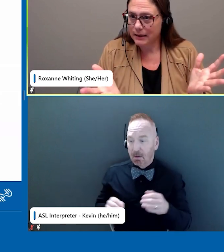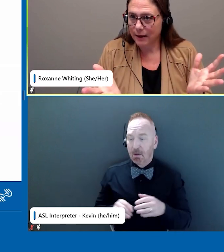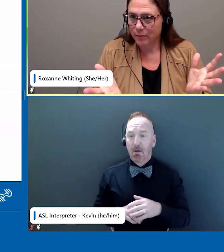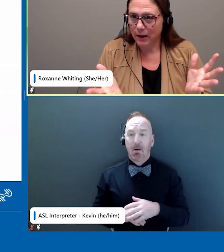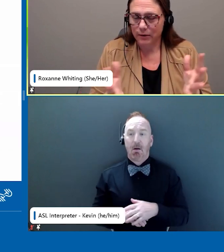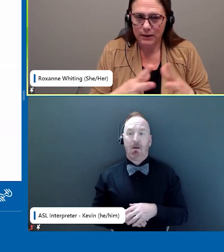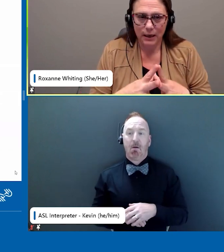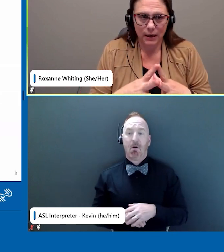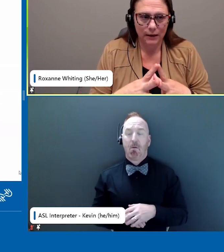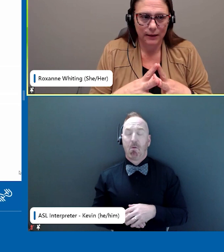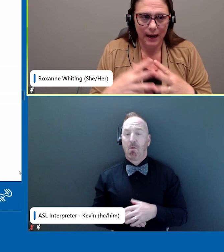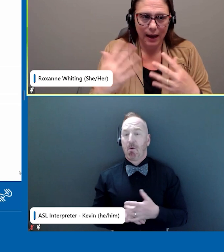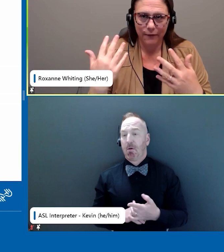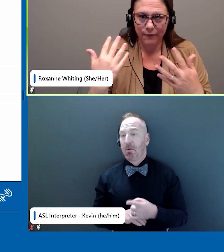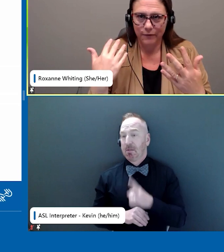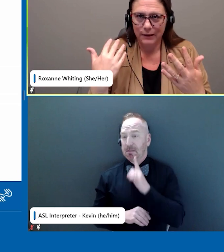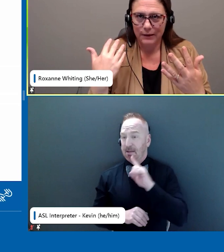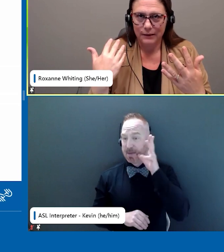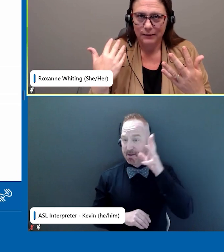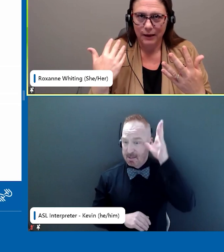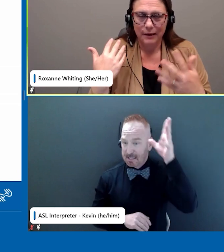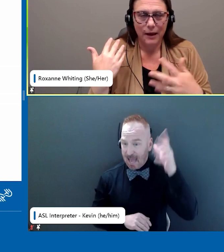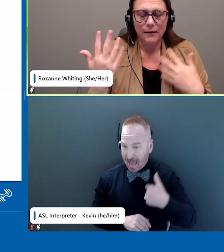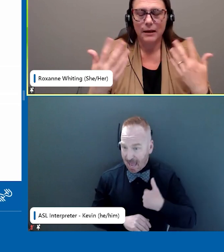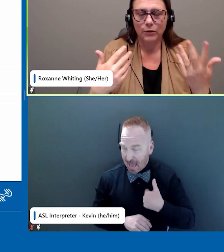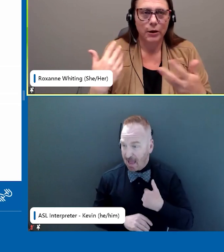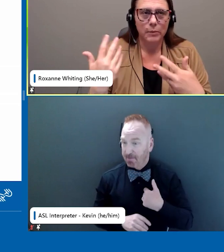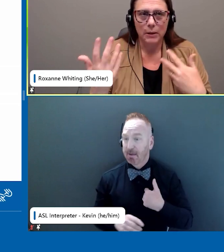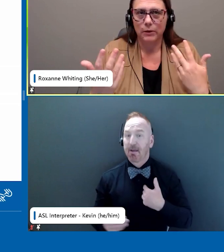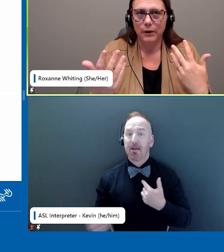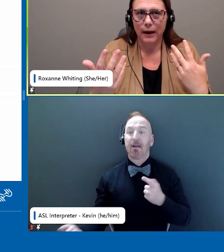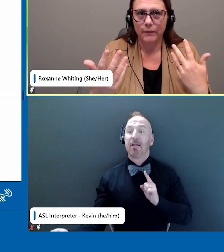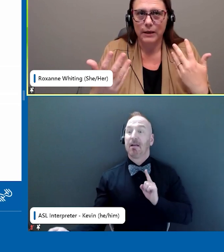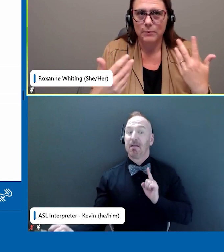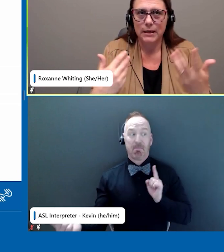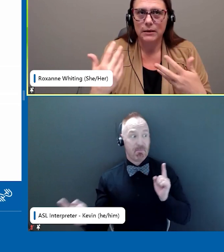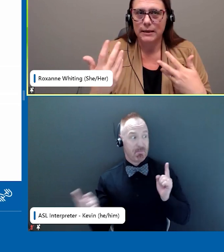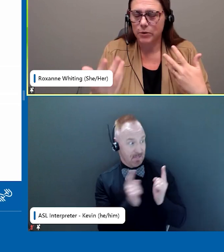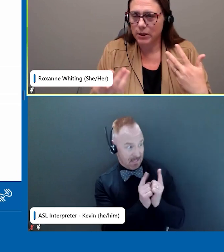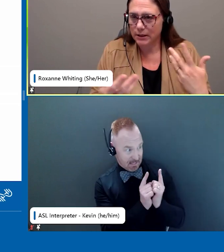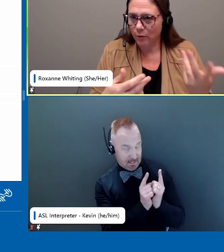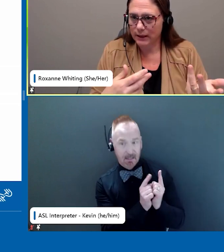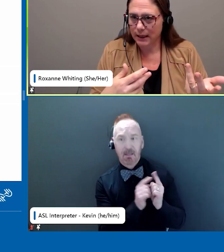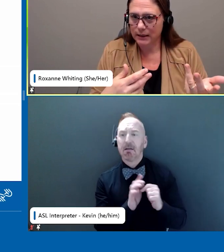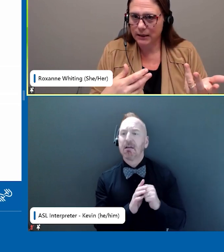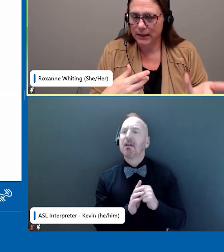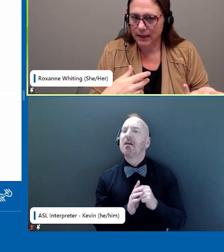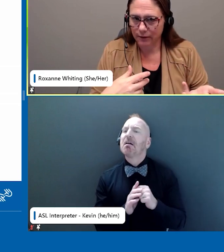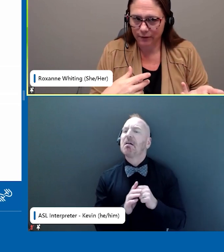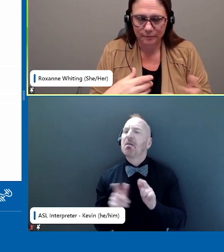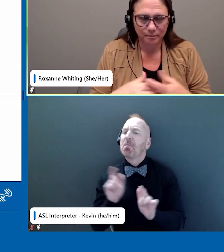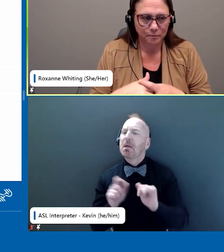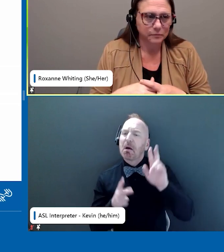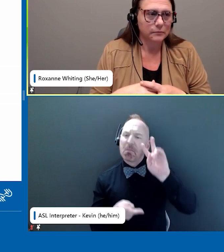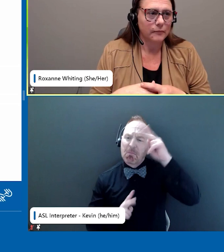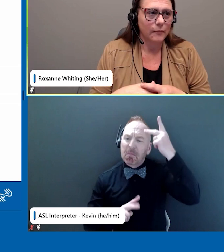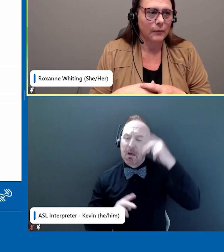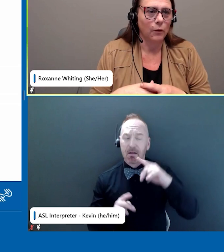that has deaf parents, they have, I think a lot of people have these misconceptions of what it's like to be